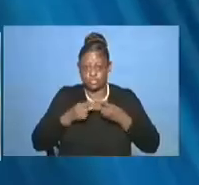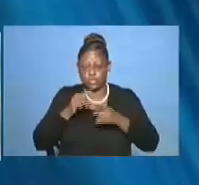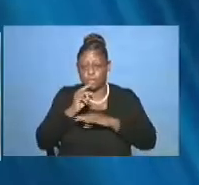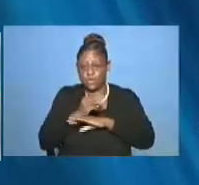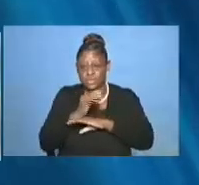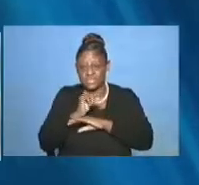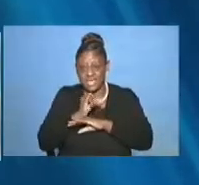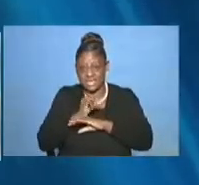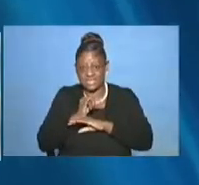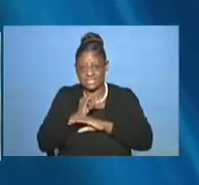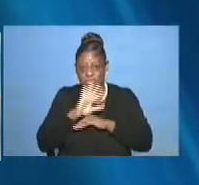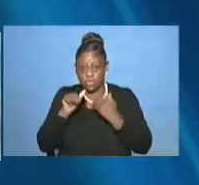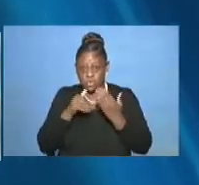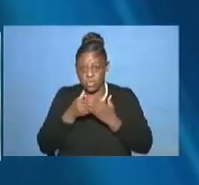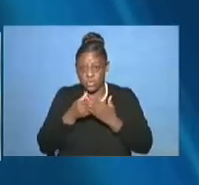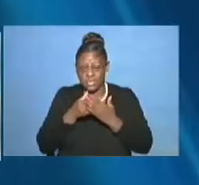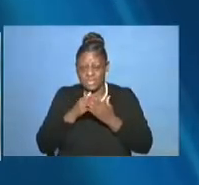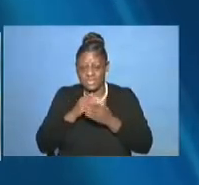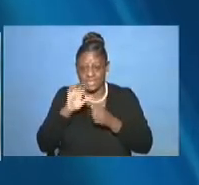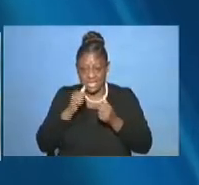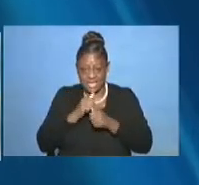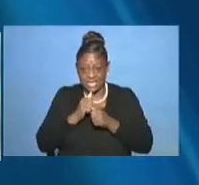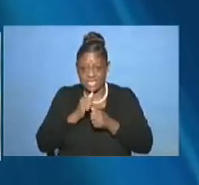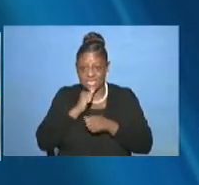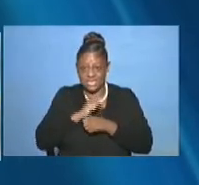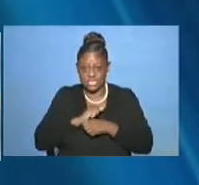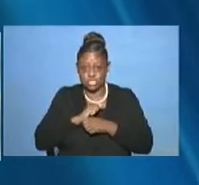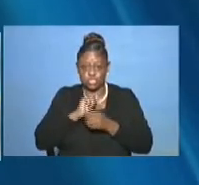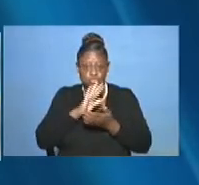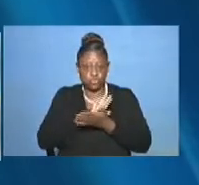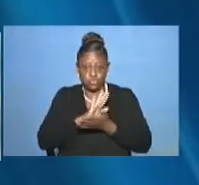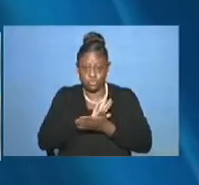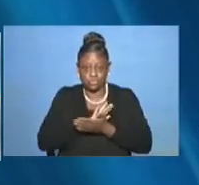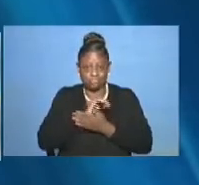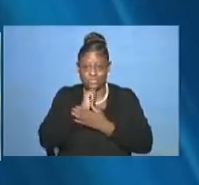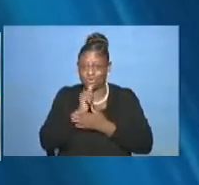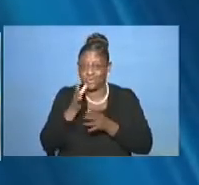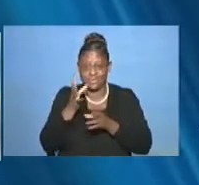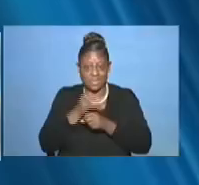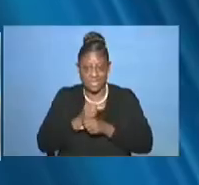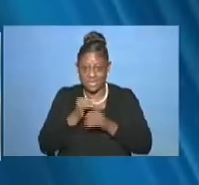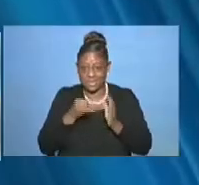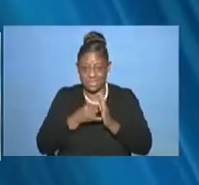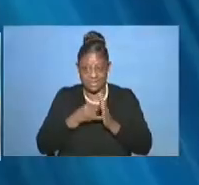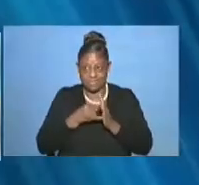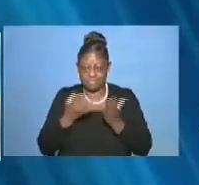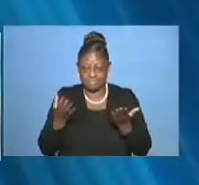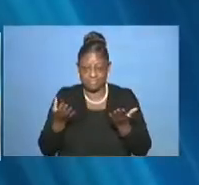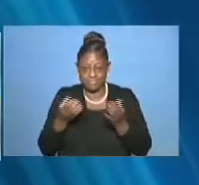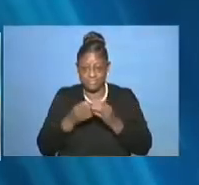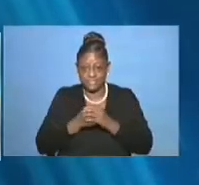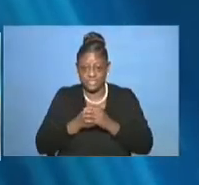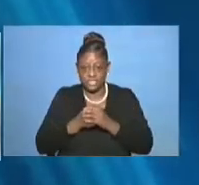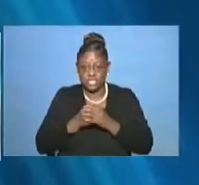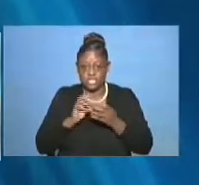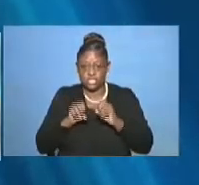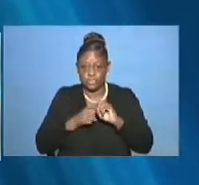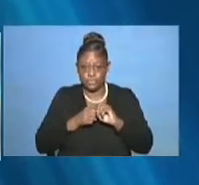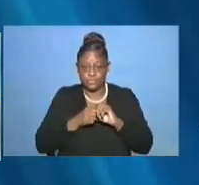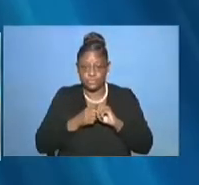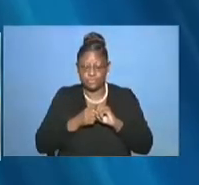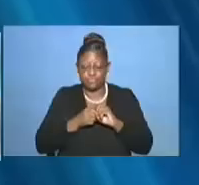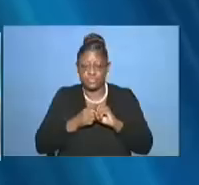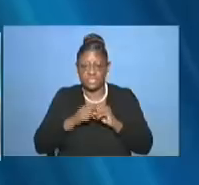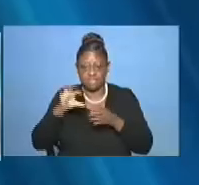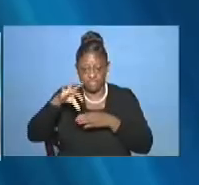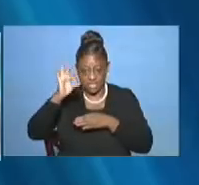Island All-Age School. Those letters have not they've not been given us yet. We did find a language